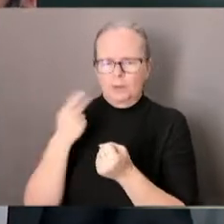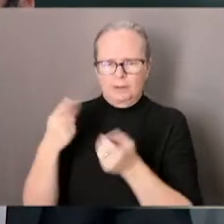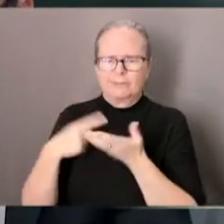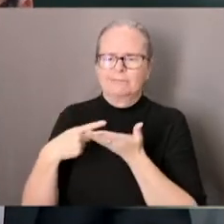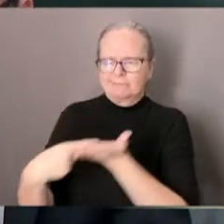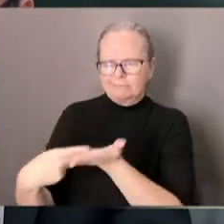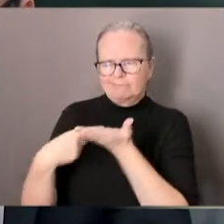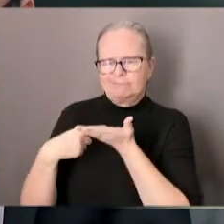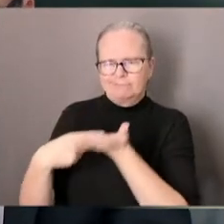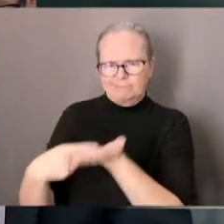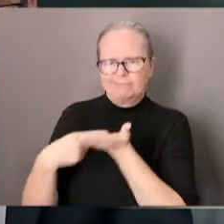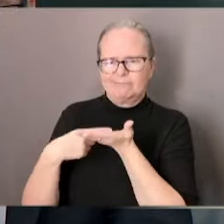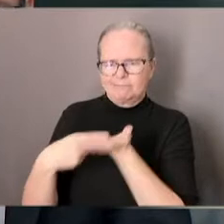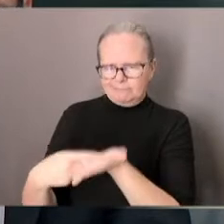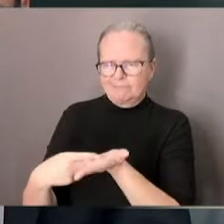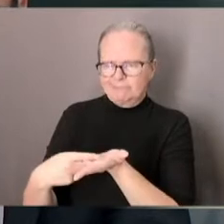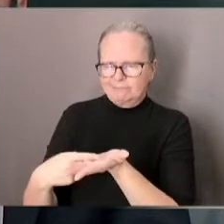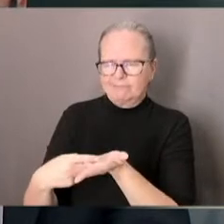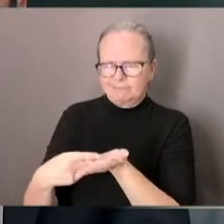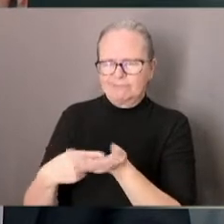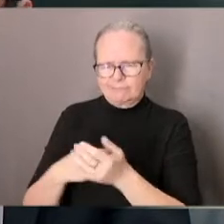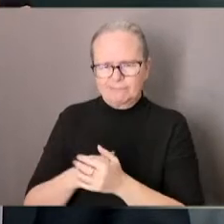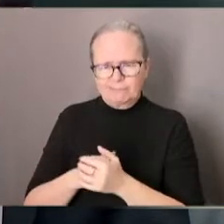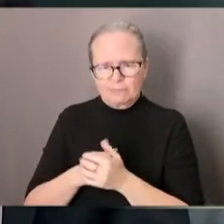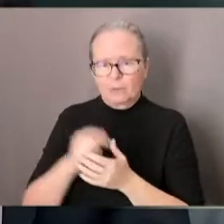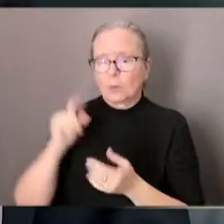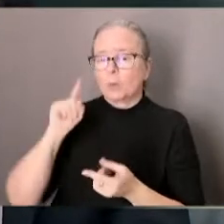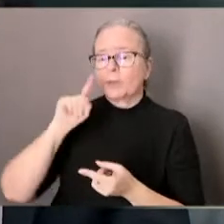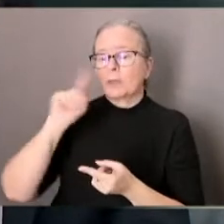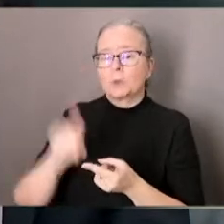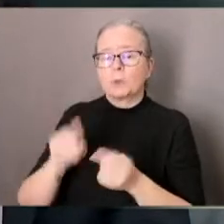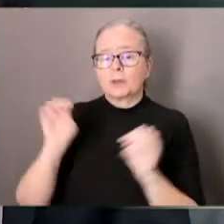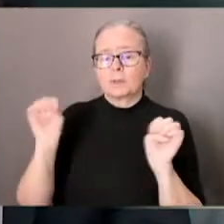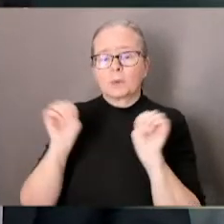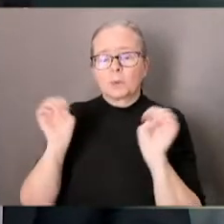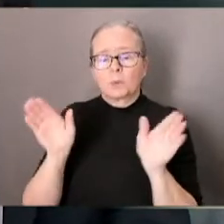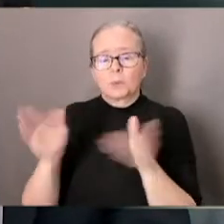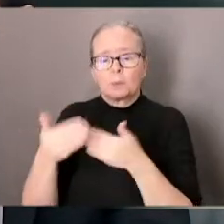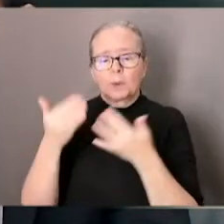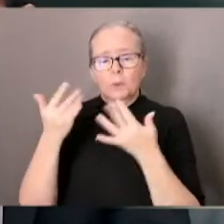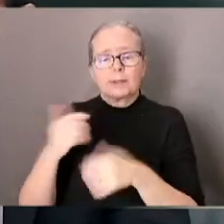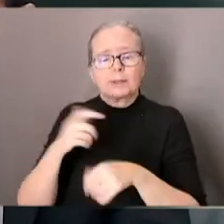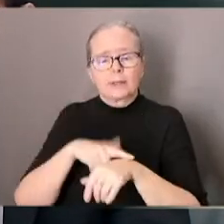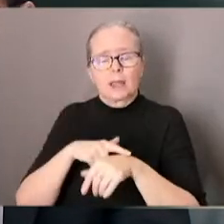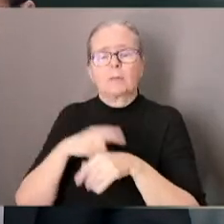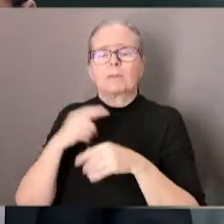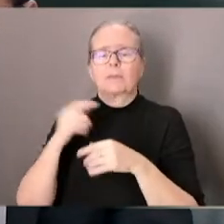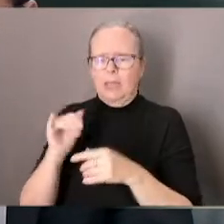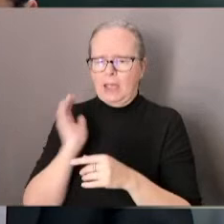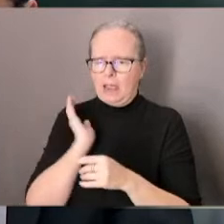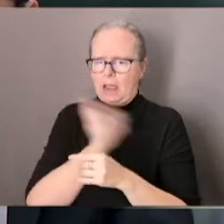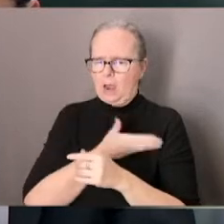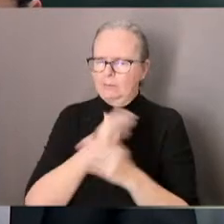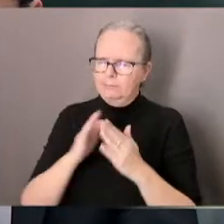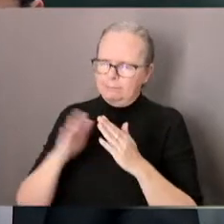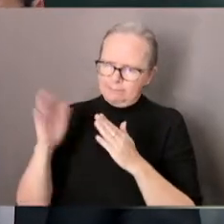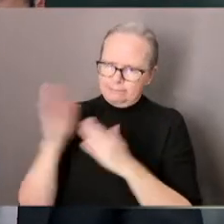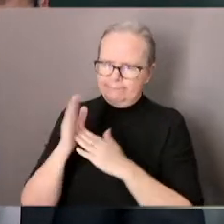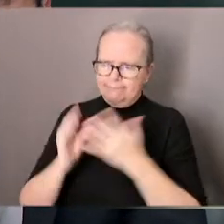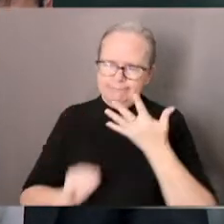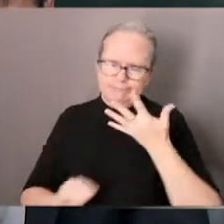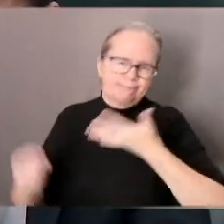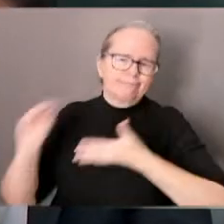down emergency room wait times across the province is one of our top priorities in fact one of the main reasons why we appointed an AHS